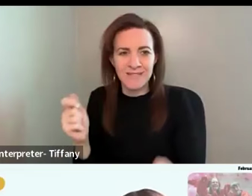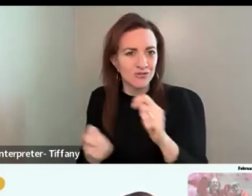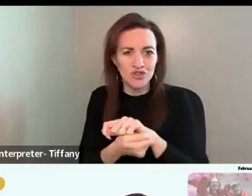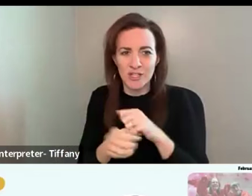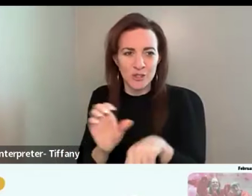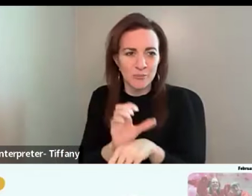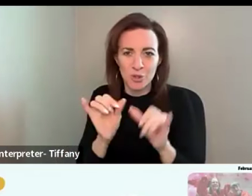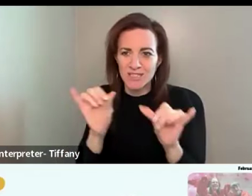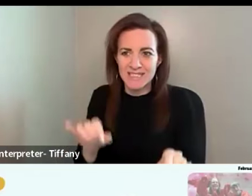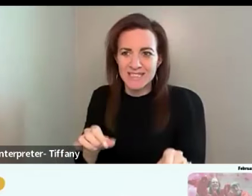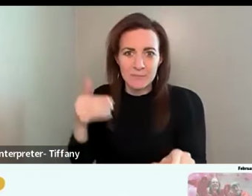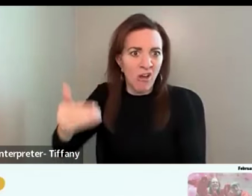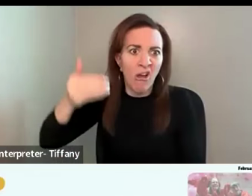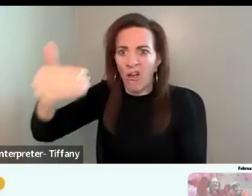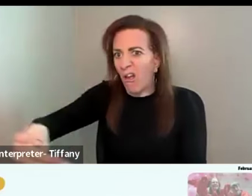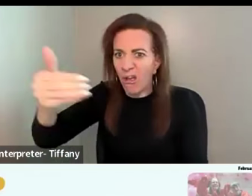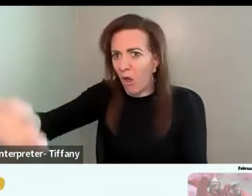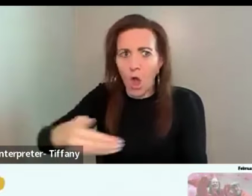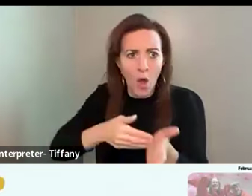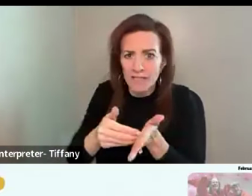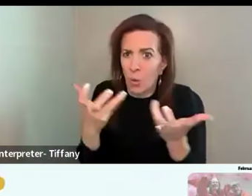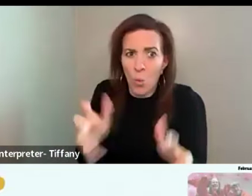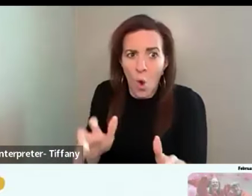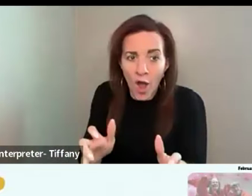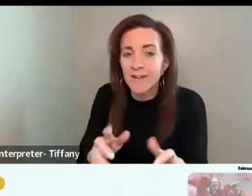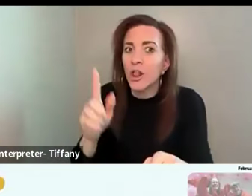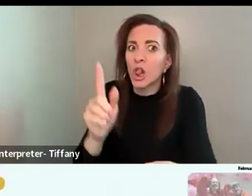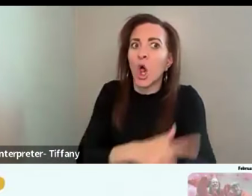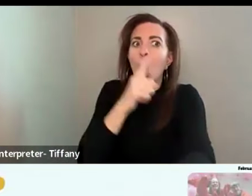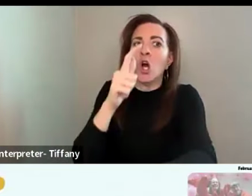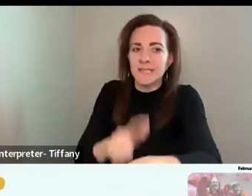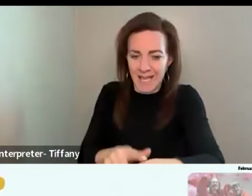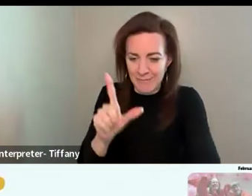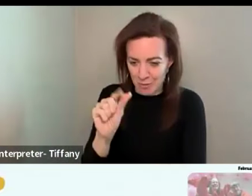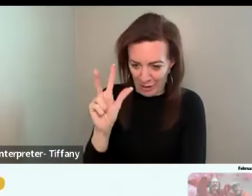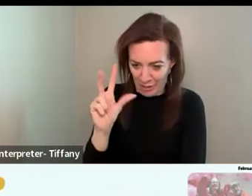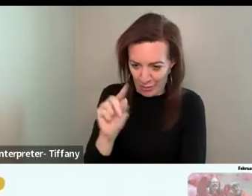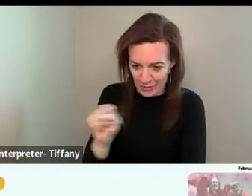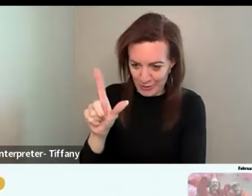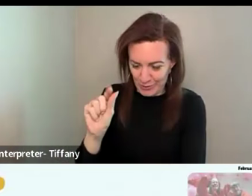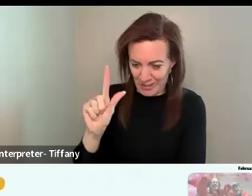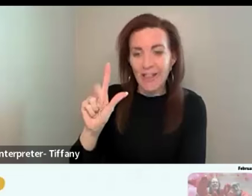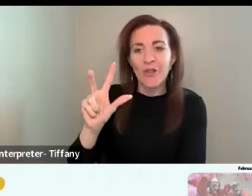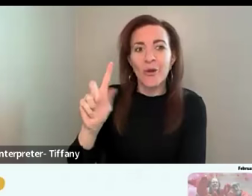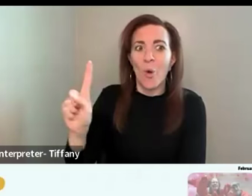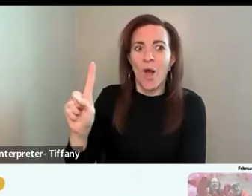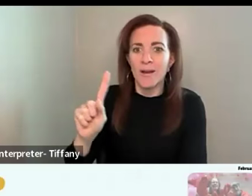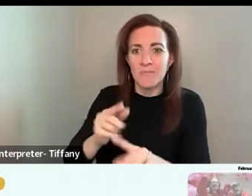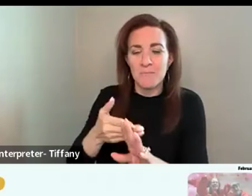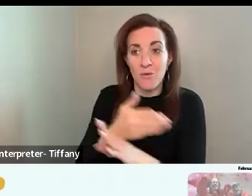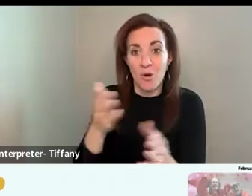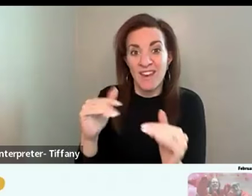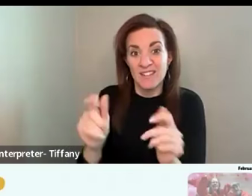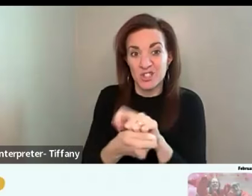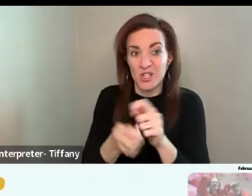systems very frequently, we've got a while to go before it looks like the next change is going to occur from the department related to